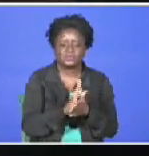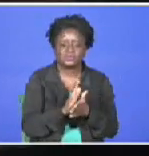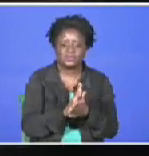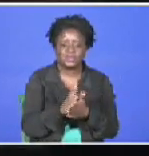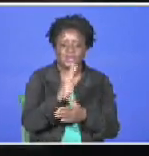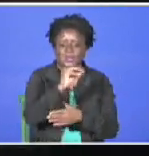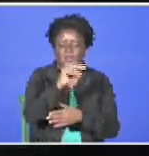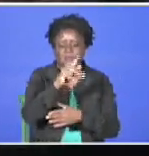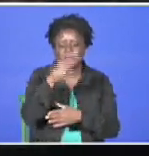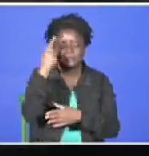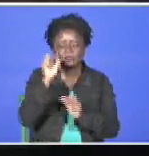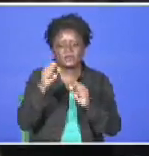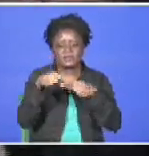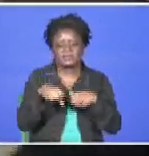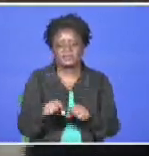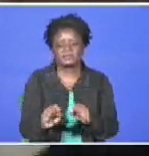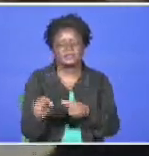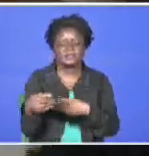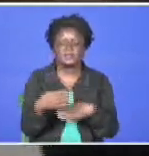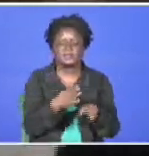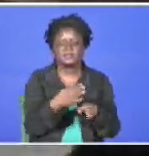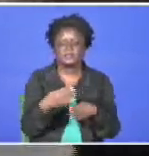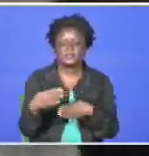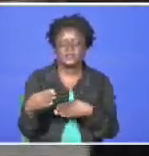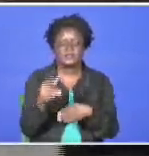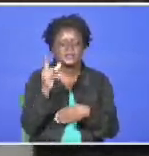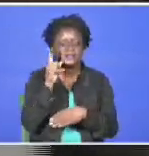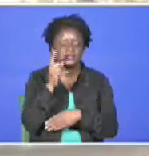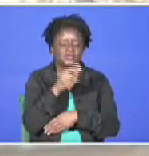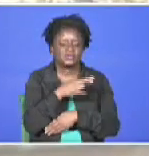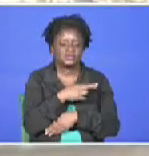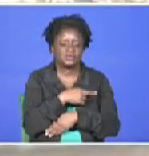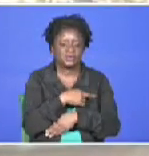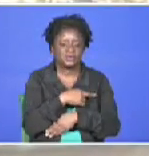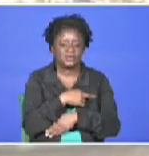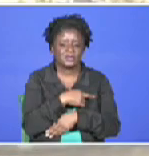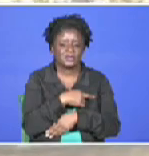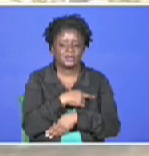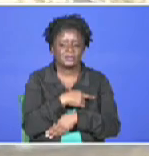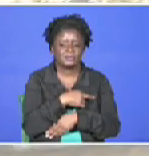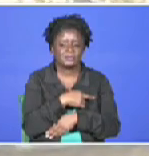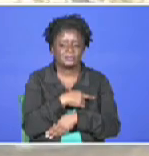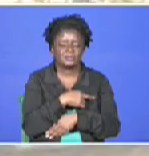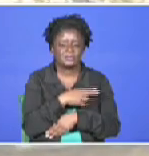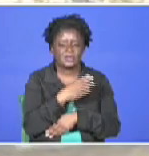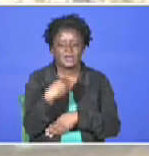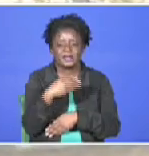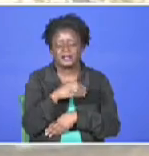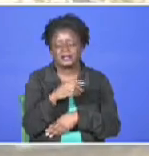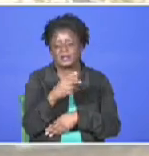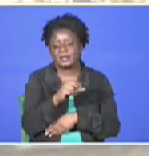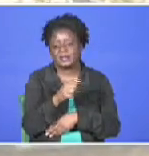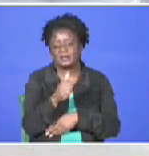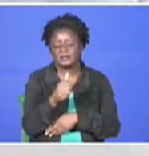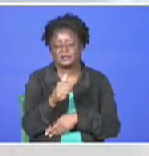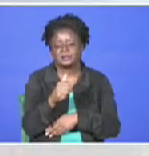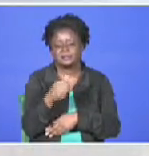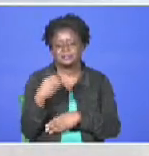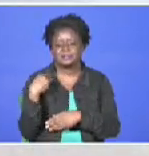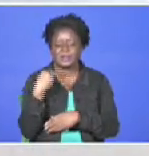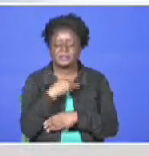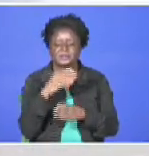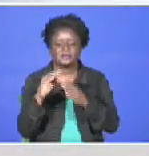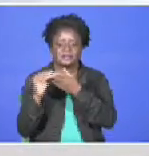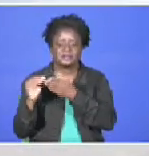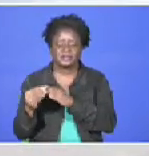Member of Parliament for Seabreeze, Minister the Honourable Lanisha Rule, and several of her constituents held their first community